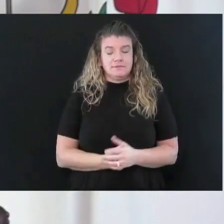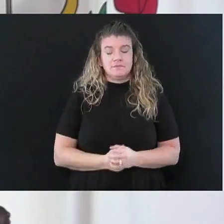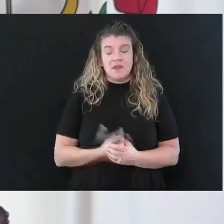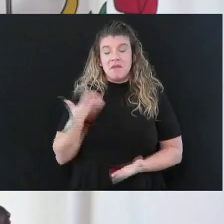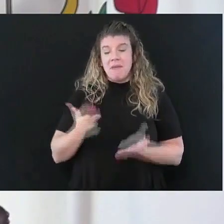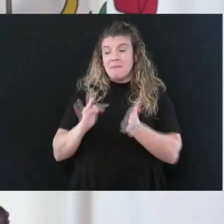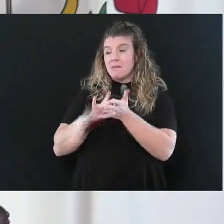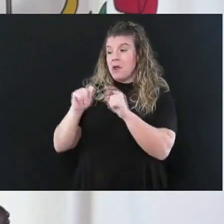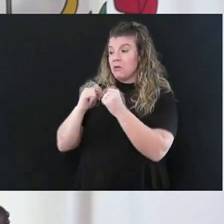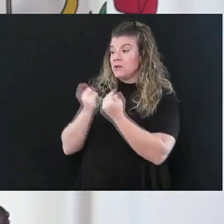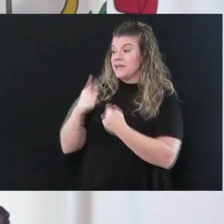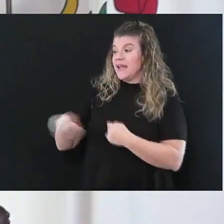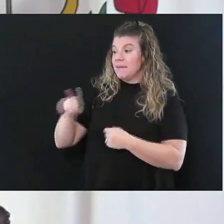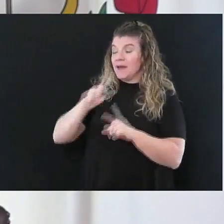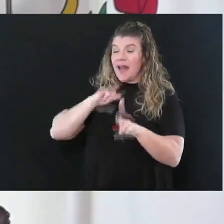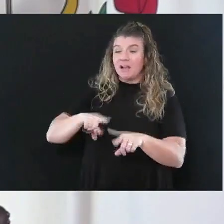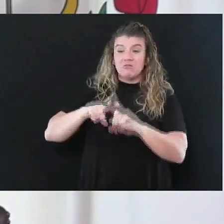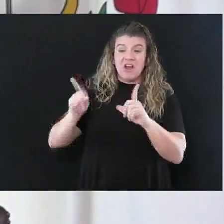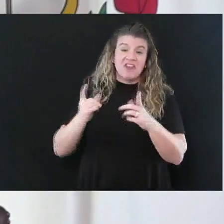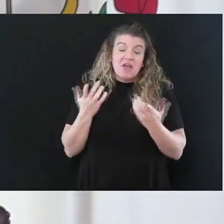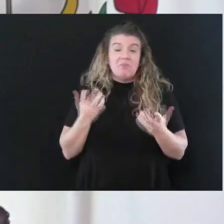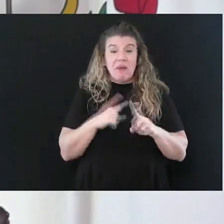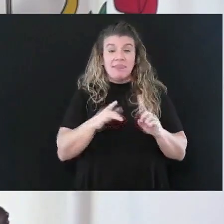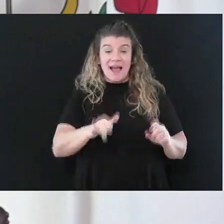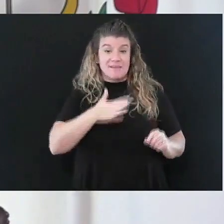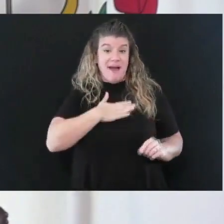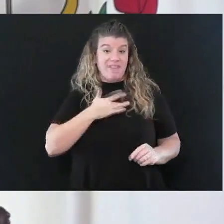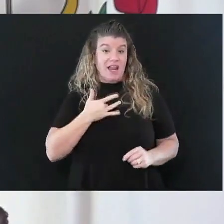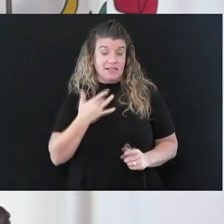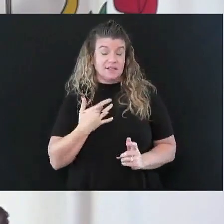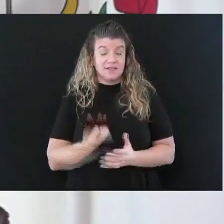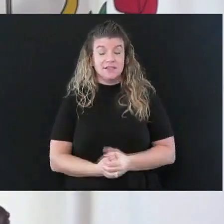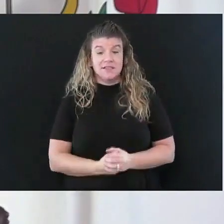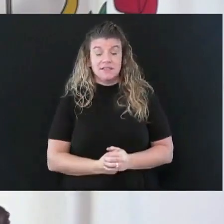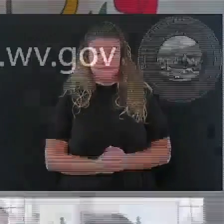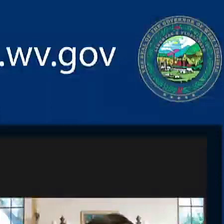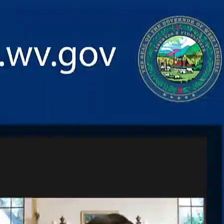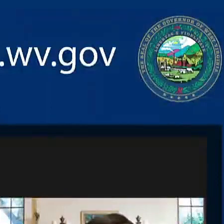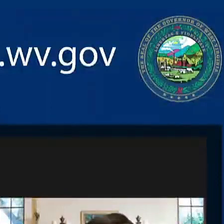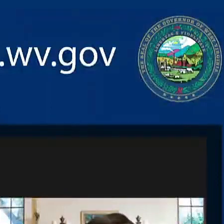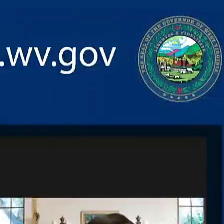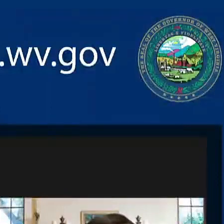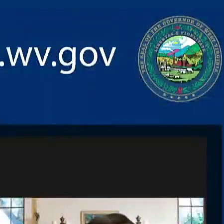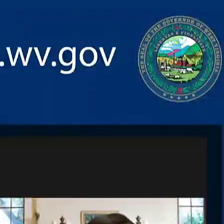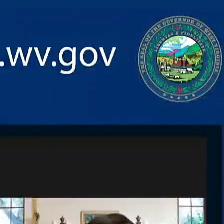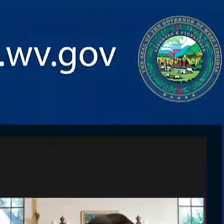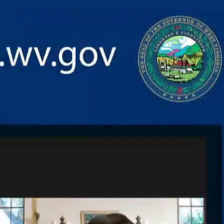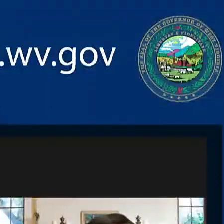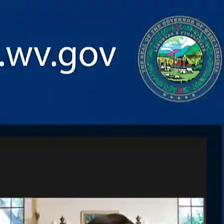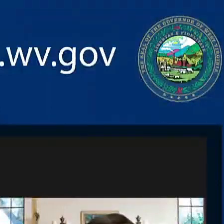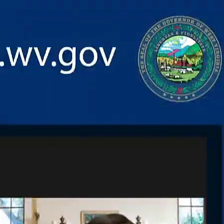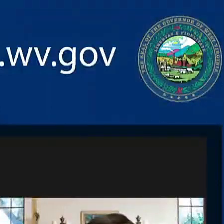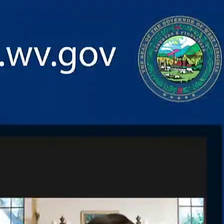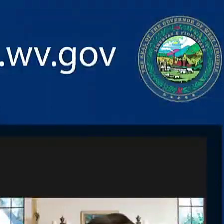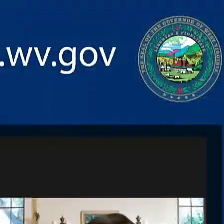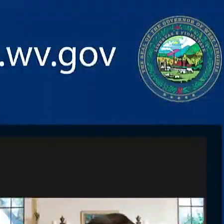from the medical community could weigh in, but that's my feelings. Dr. Amjad, or maybe Clay. If Clay's there,